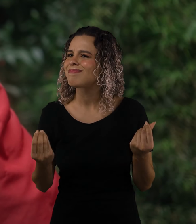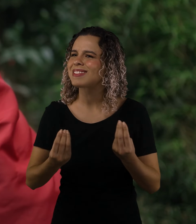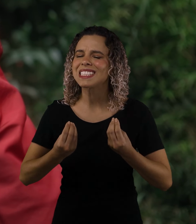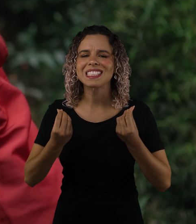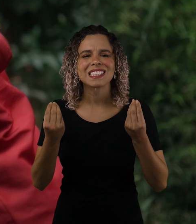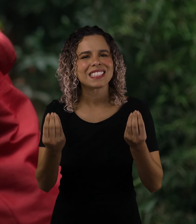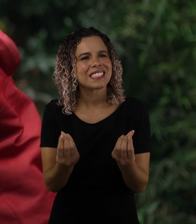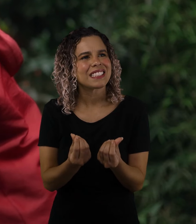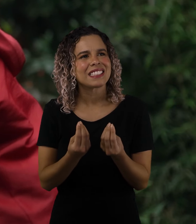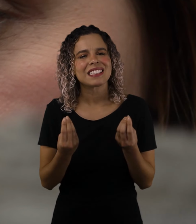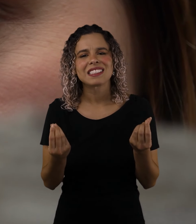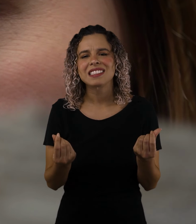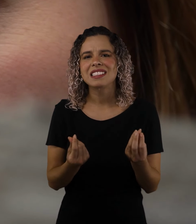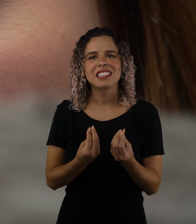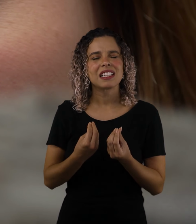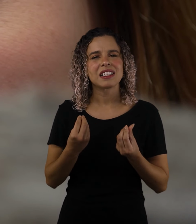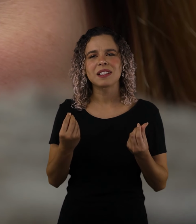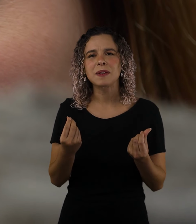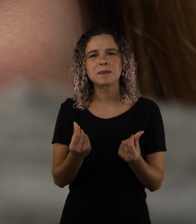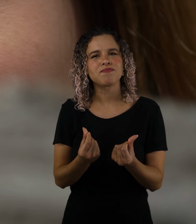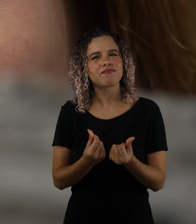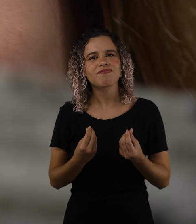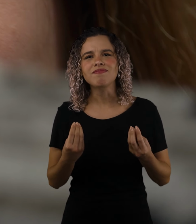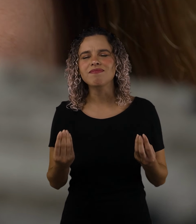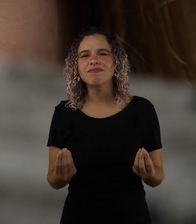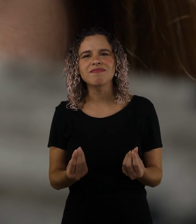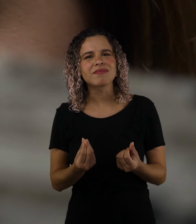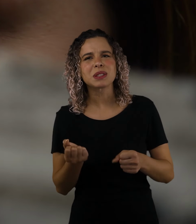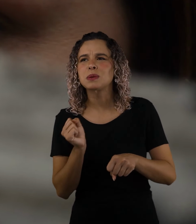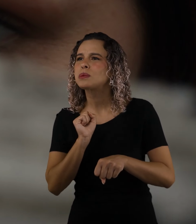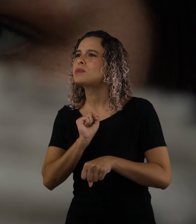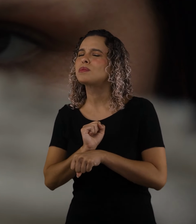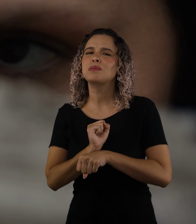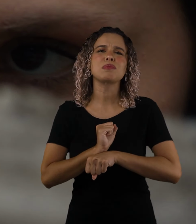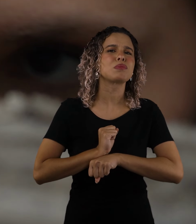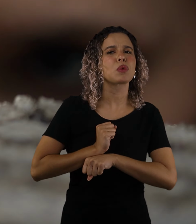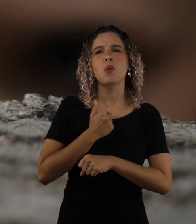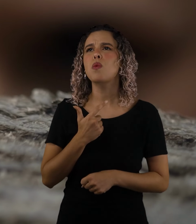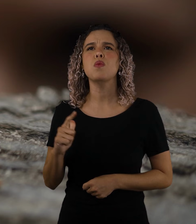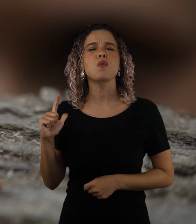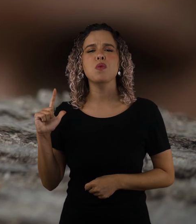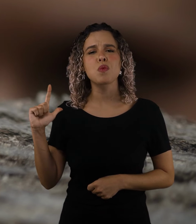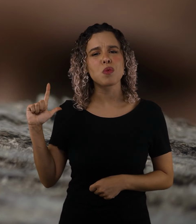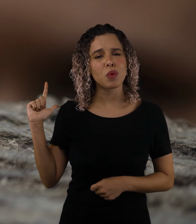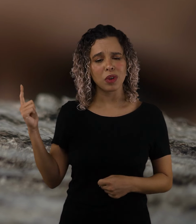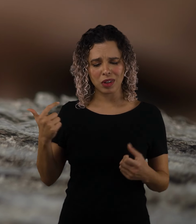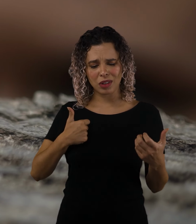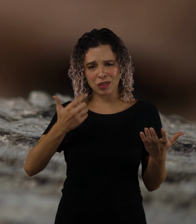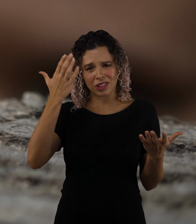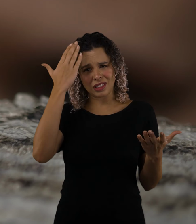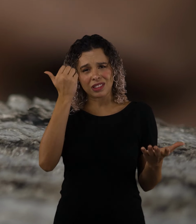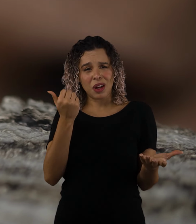hoped for. Observo um tronco deitado e um pequeno fungo laranja sobre a casca. How was I